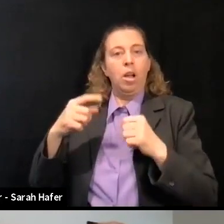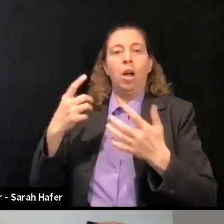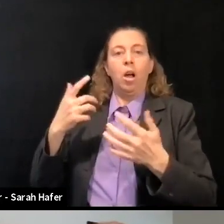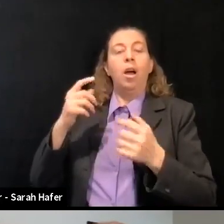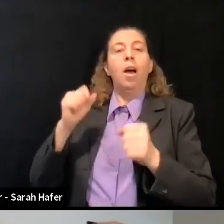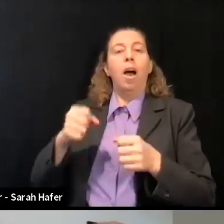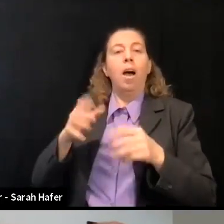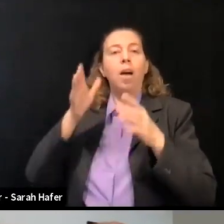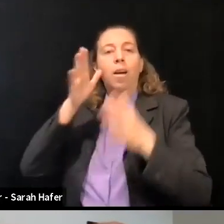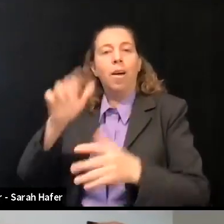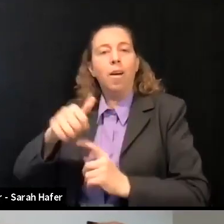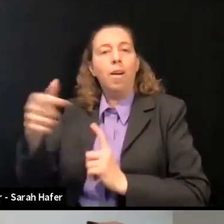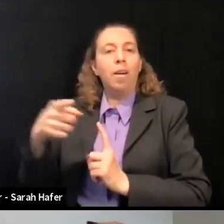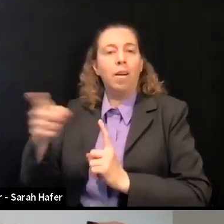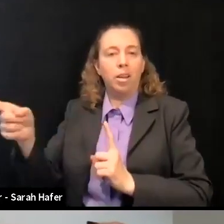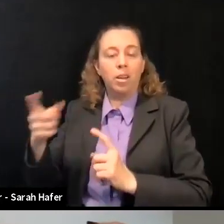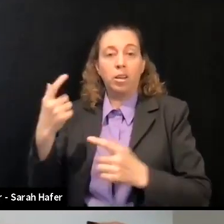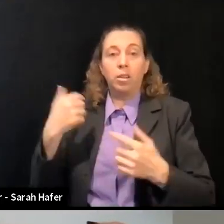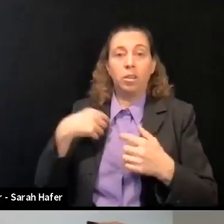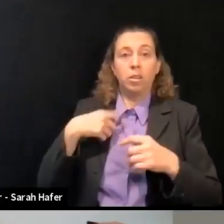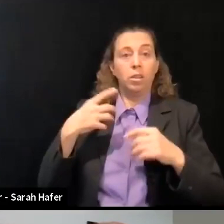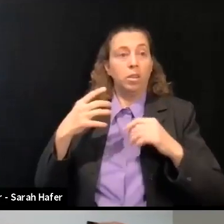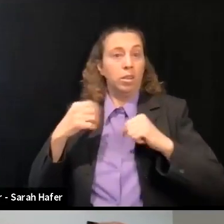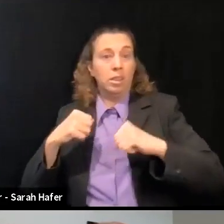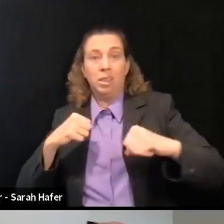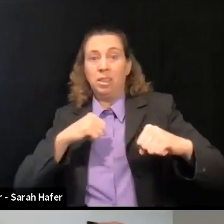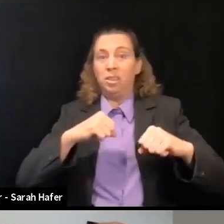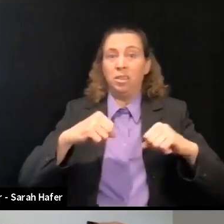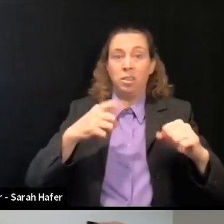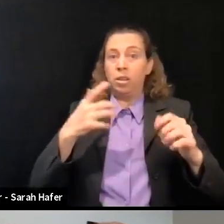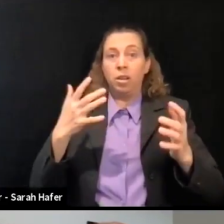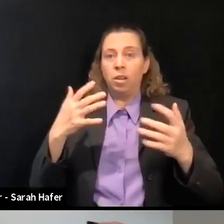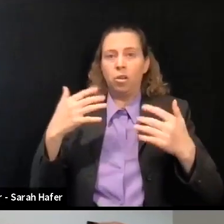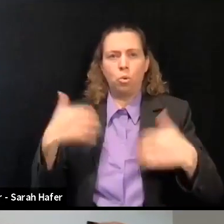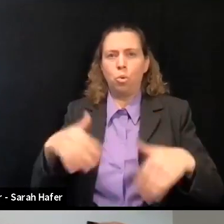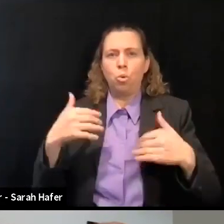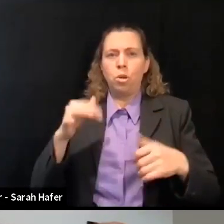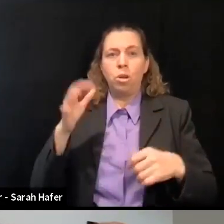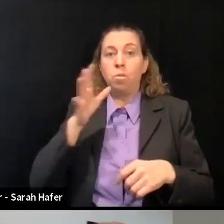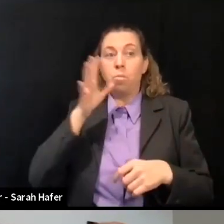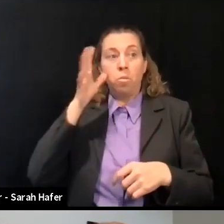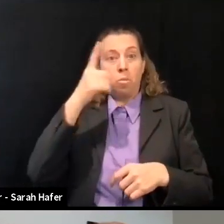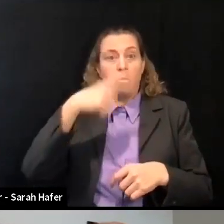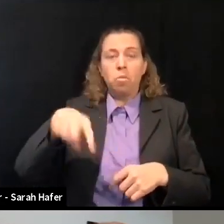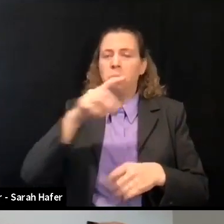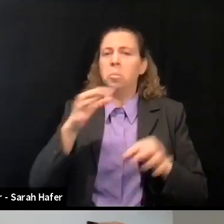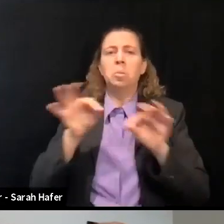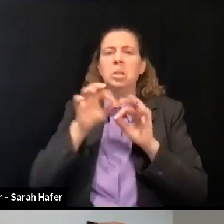this difficult time, for the parents is very important. So the first